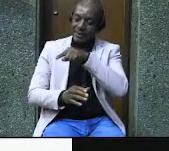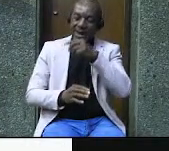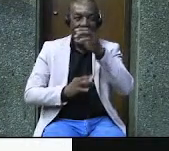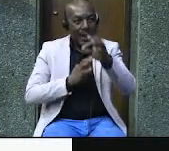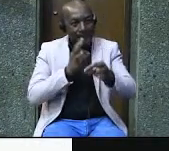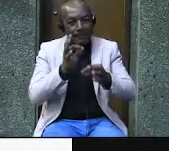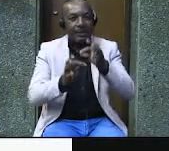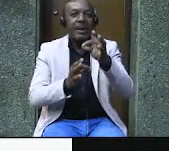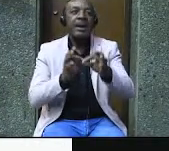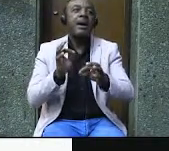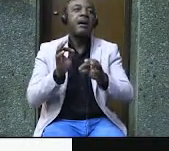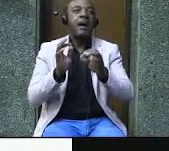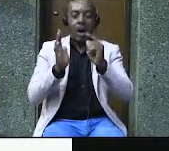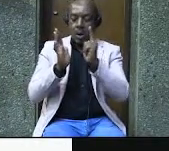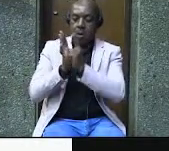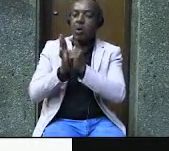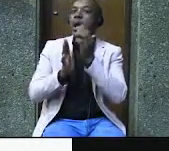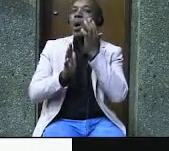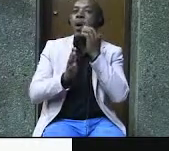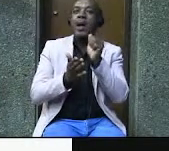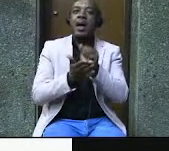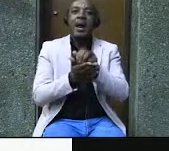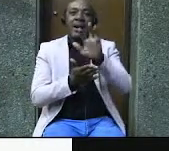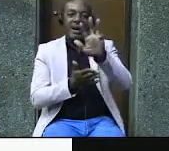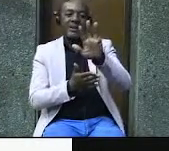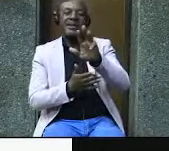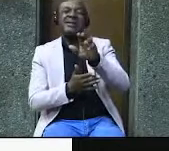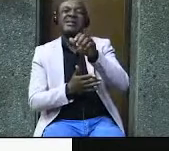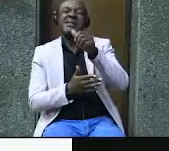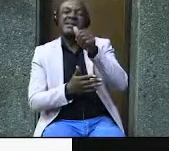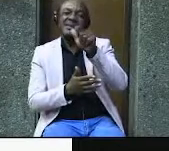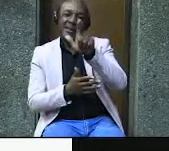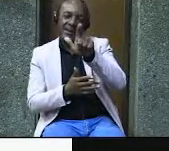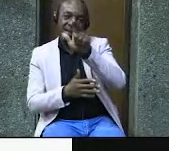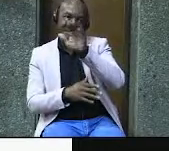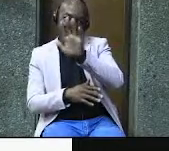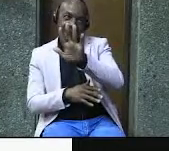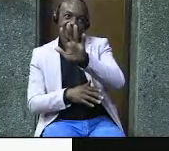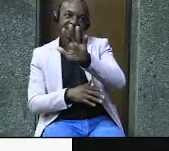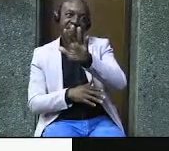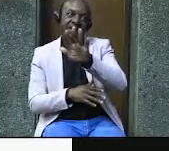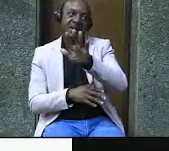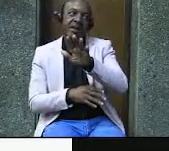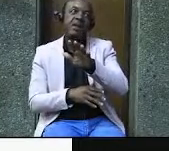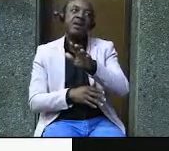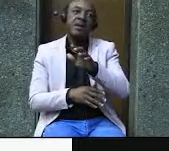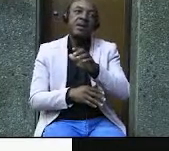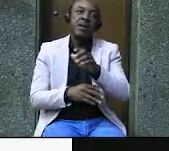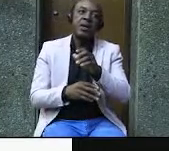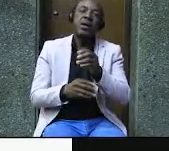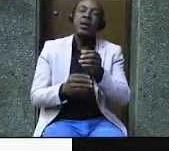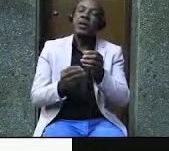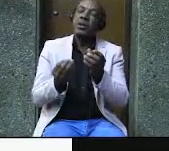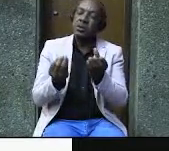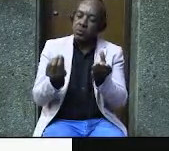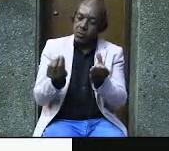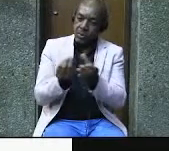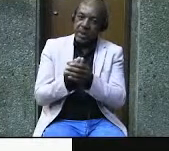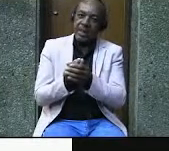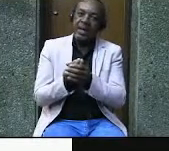expropriation provisions of Section 25 of the Constitution. All of us know